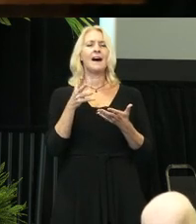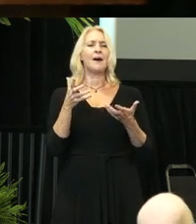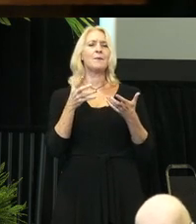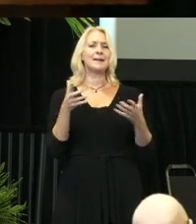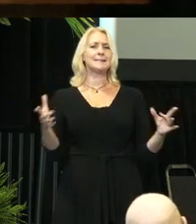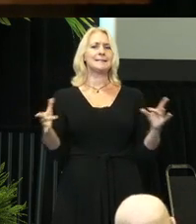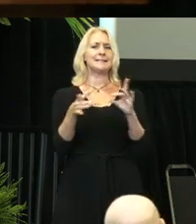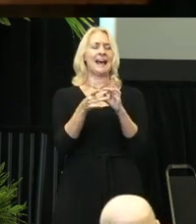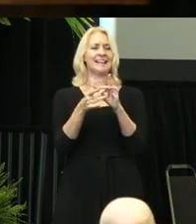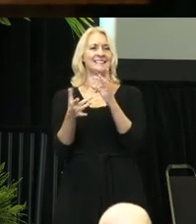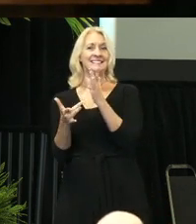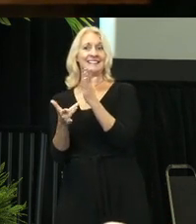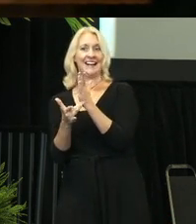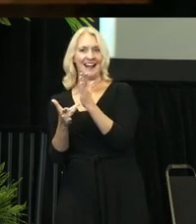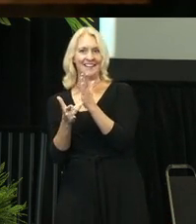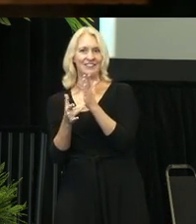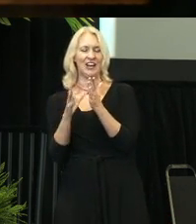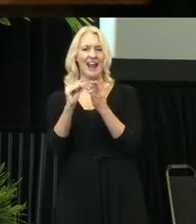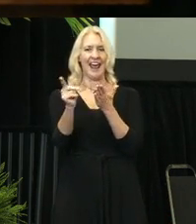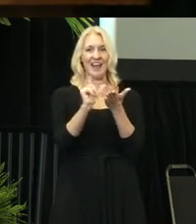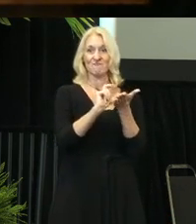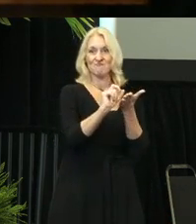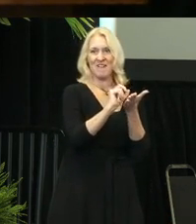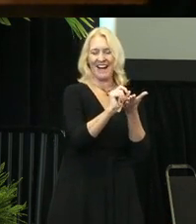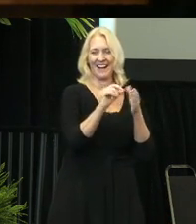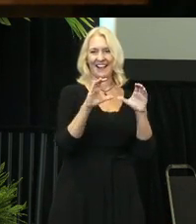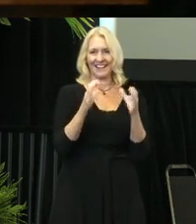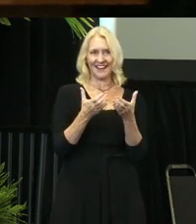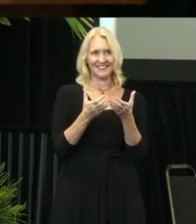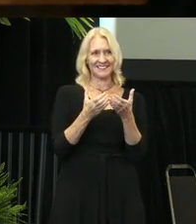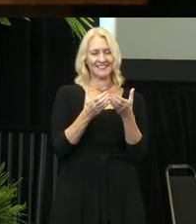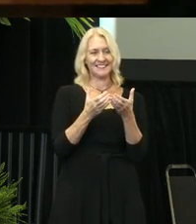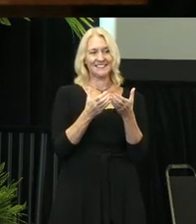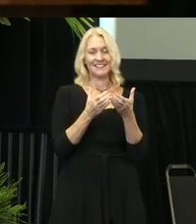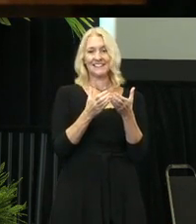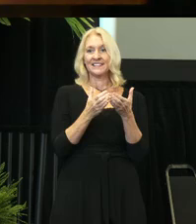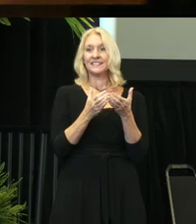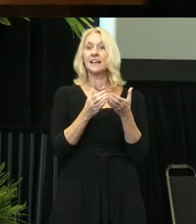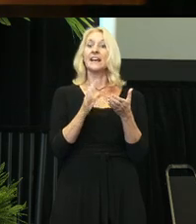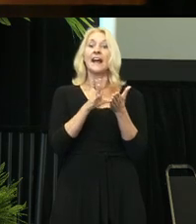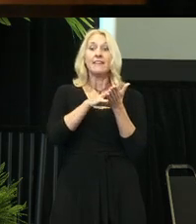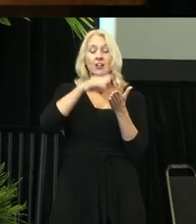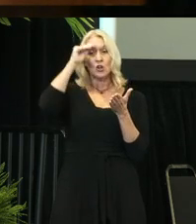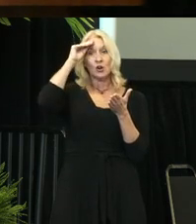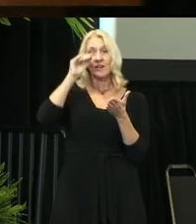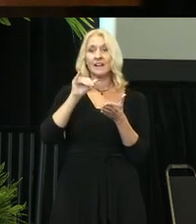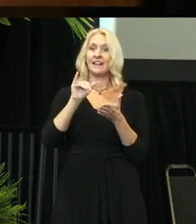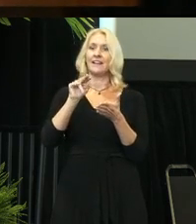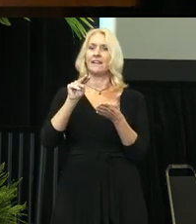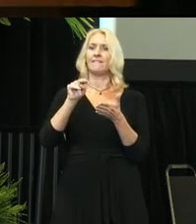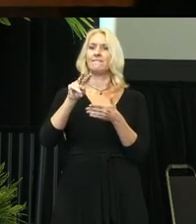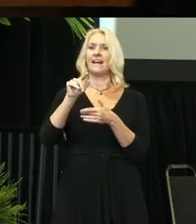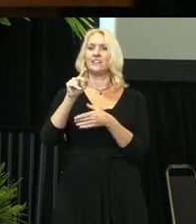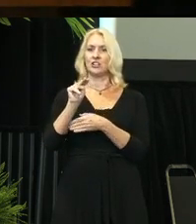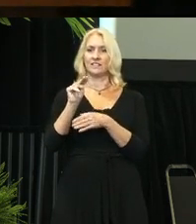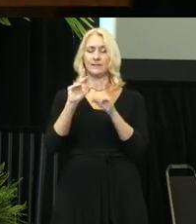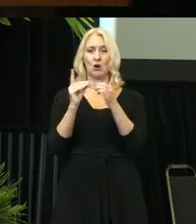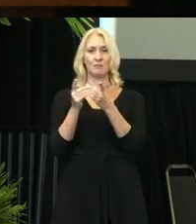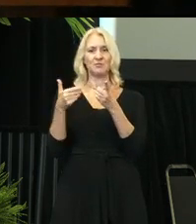composition courses. I was excited to discover that via the Learning Innovations Department, our college hosted a